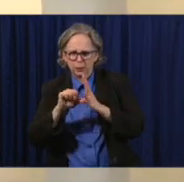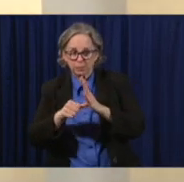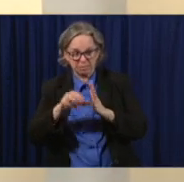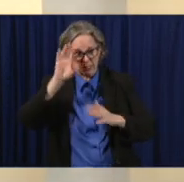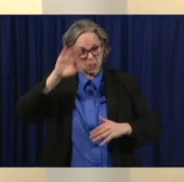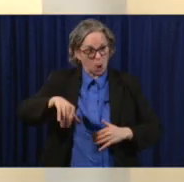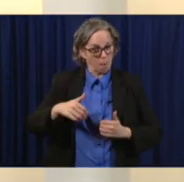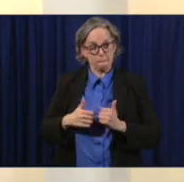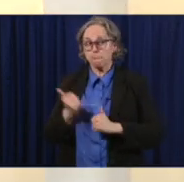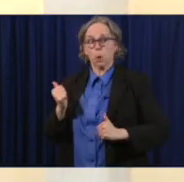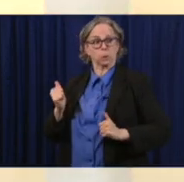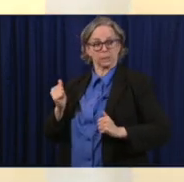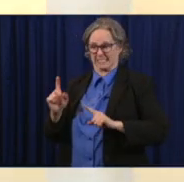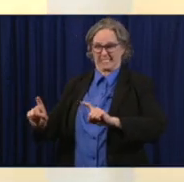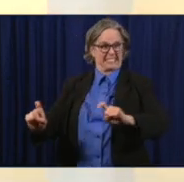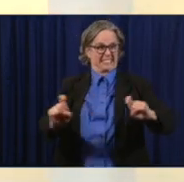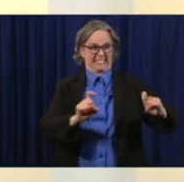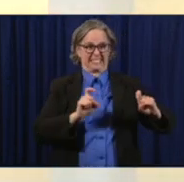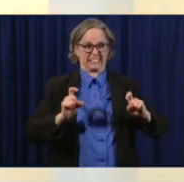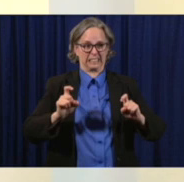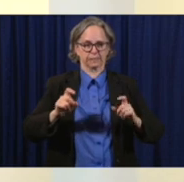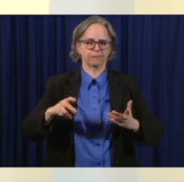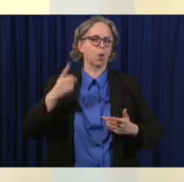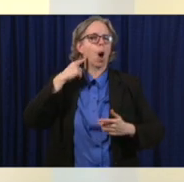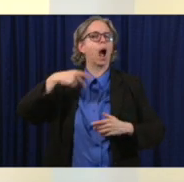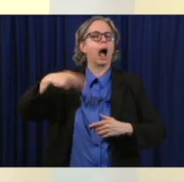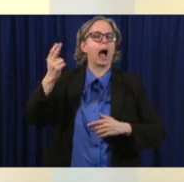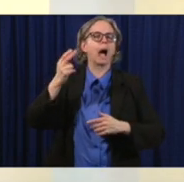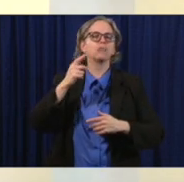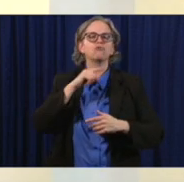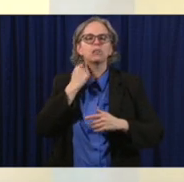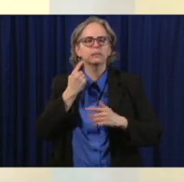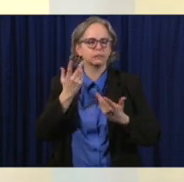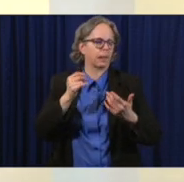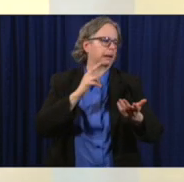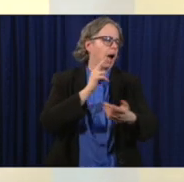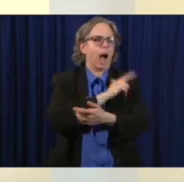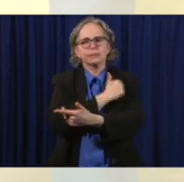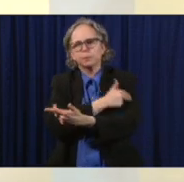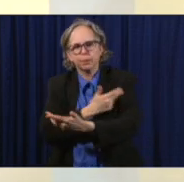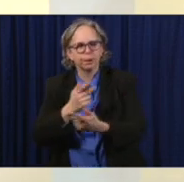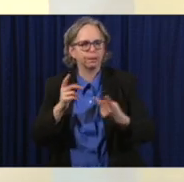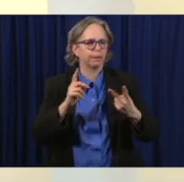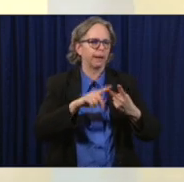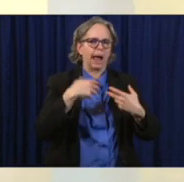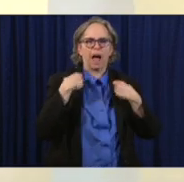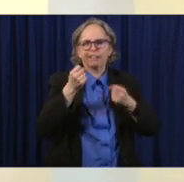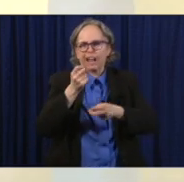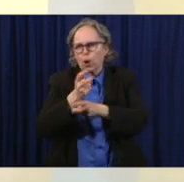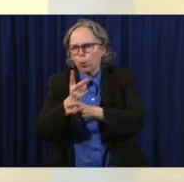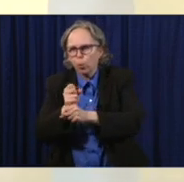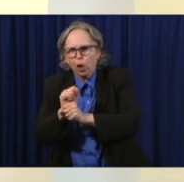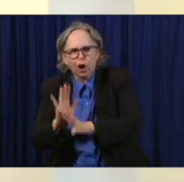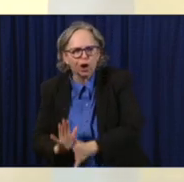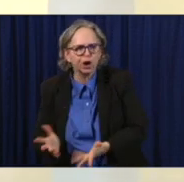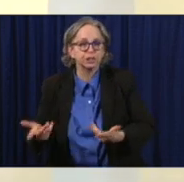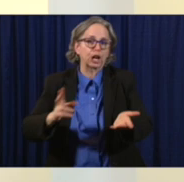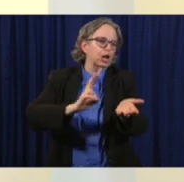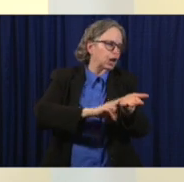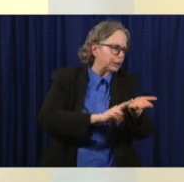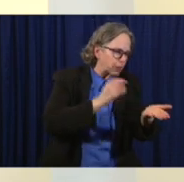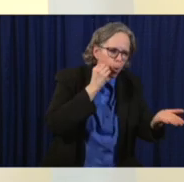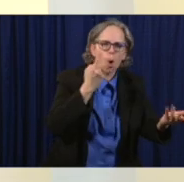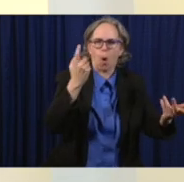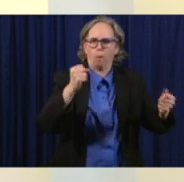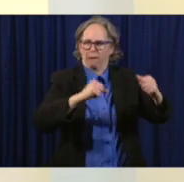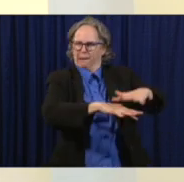to high-risk situations, hospitals, frontline workers, and, of course, nursing homes. Long-term care residents